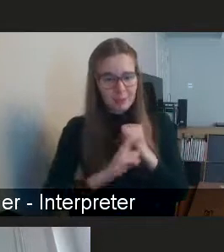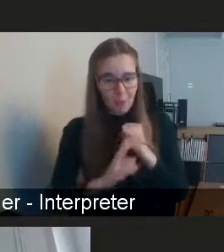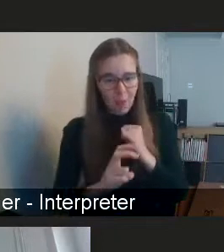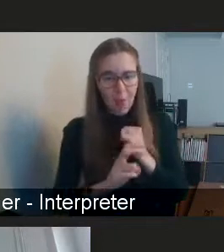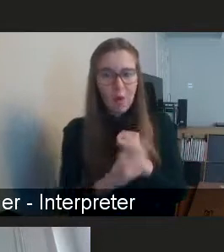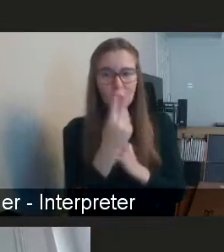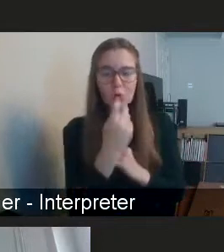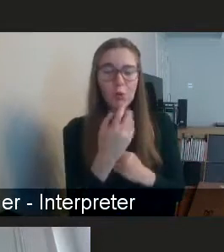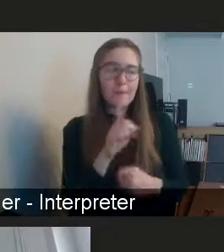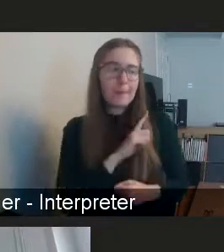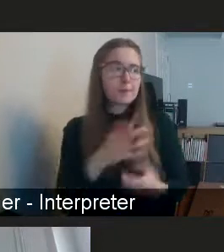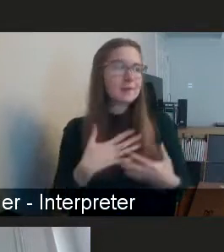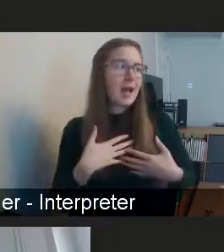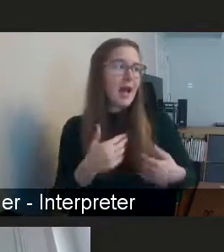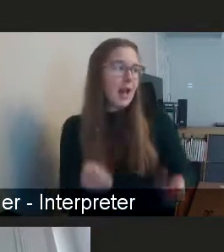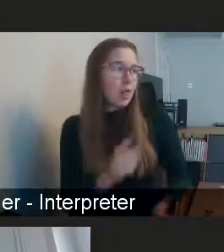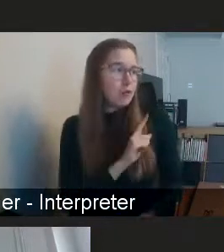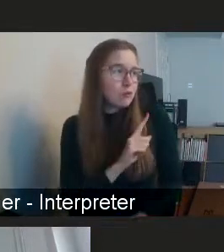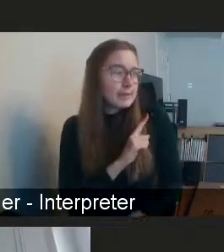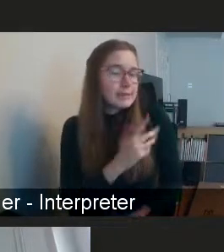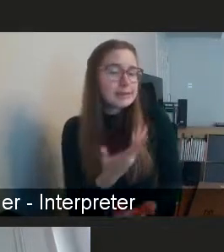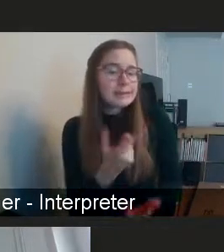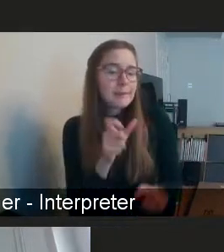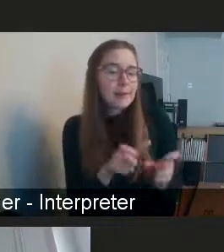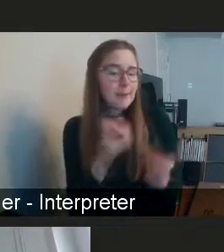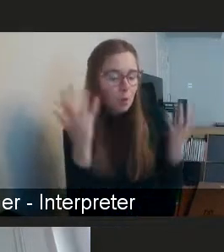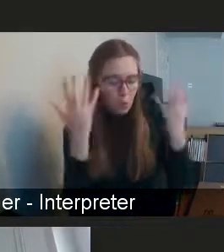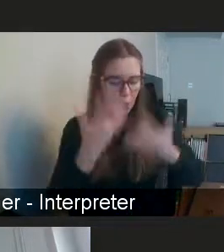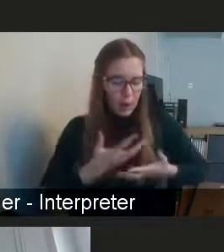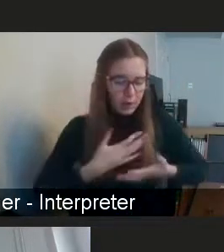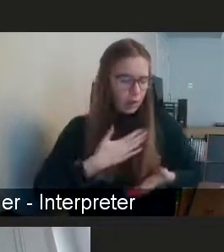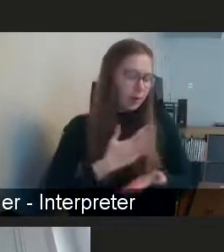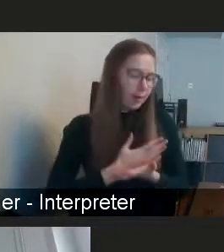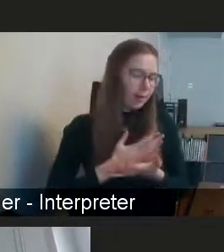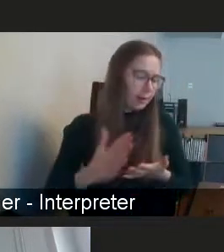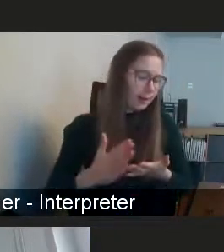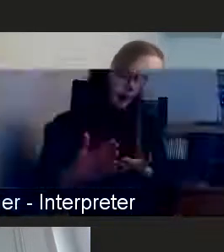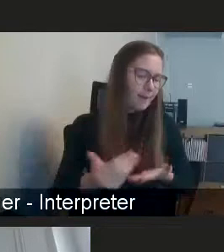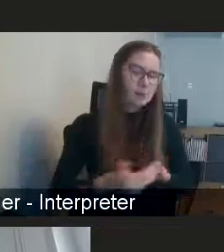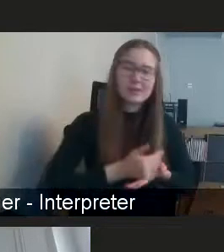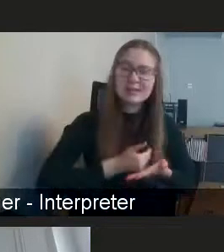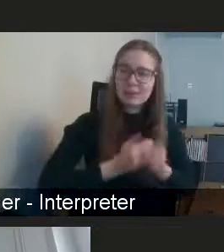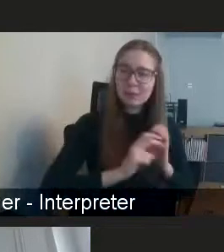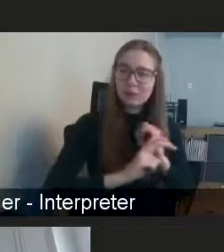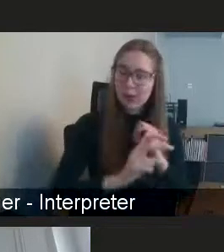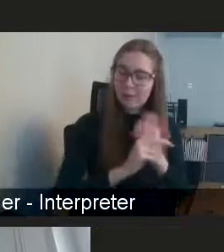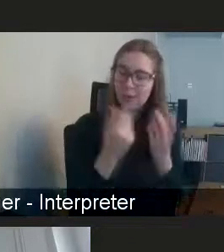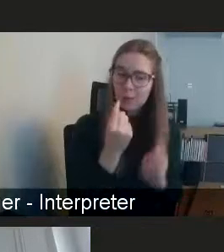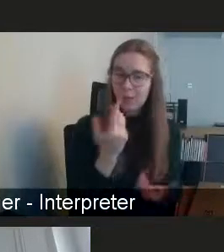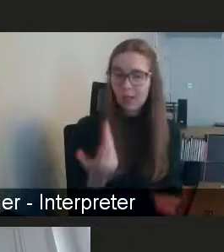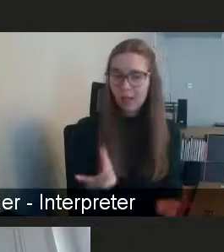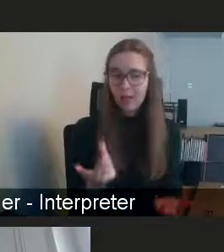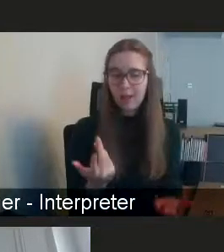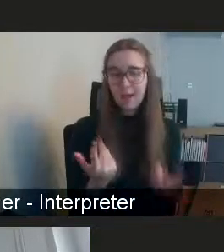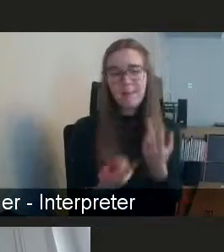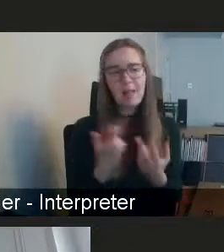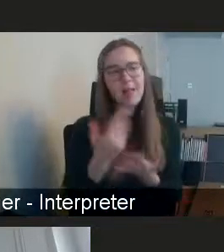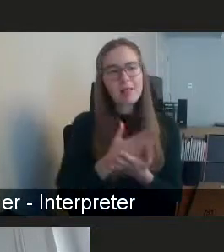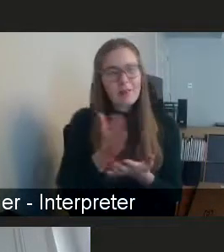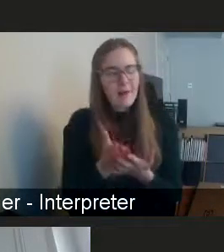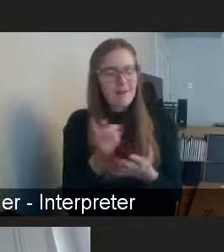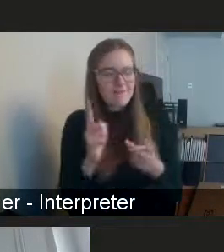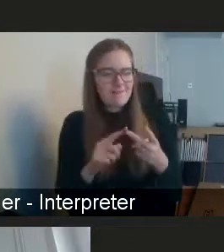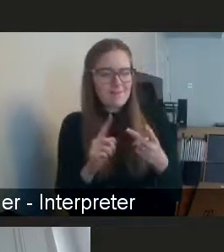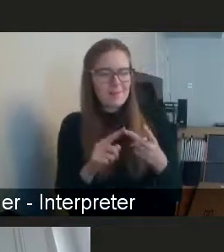because of health reasons, that people are worried and they are not clear about the public transport safety on the other hand. But I think the other aspect of that is